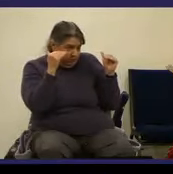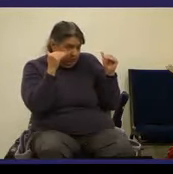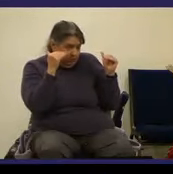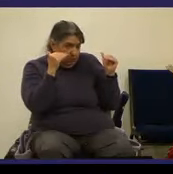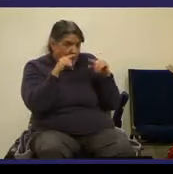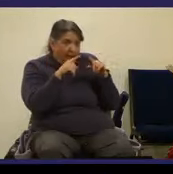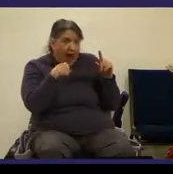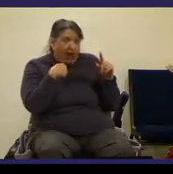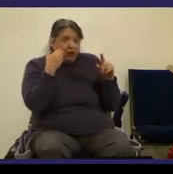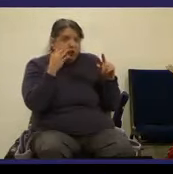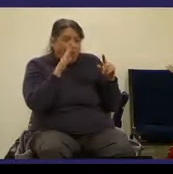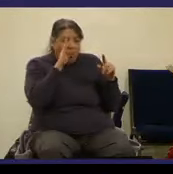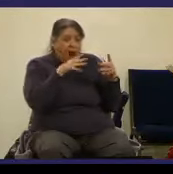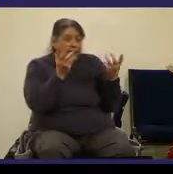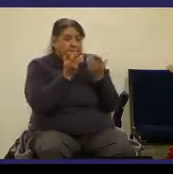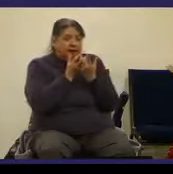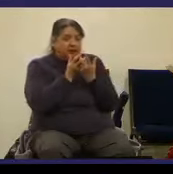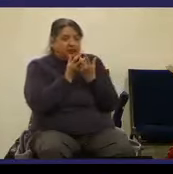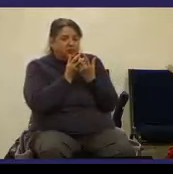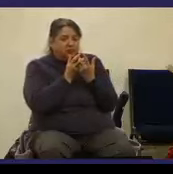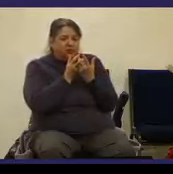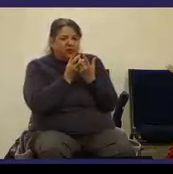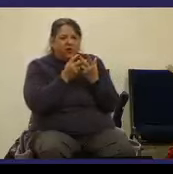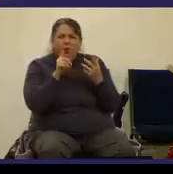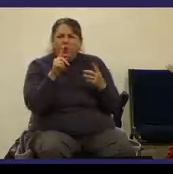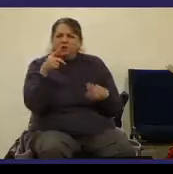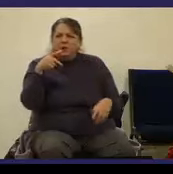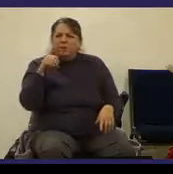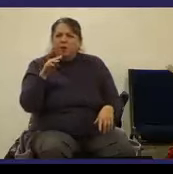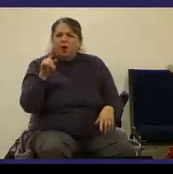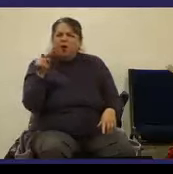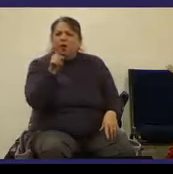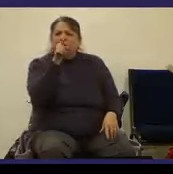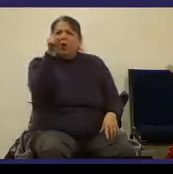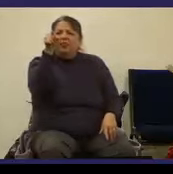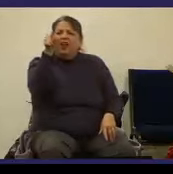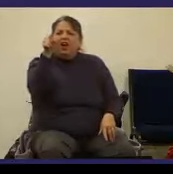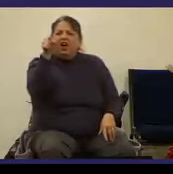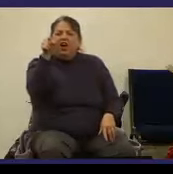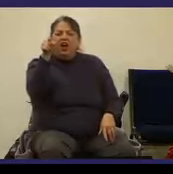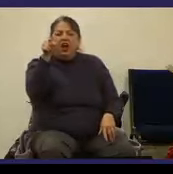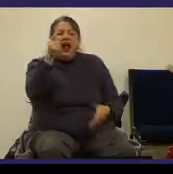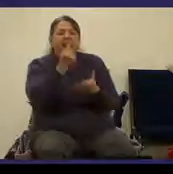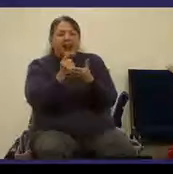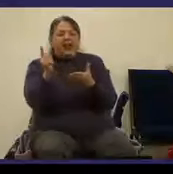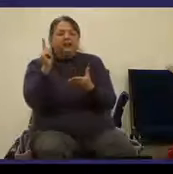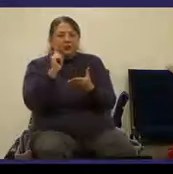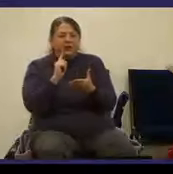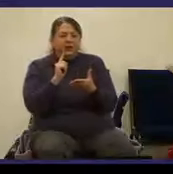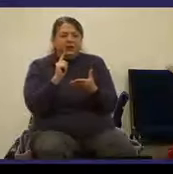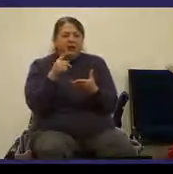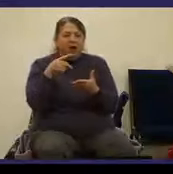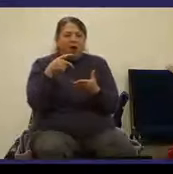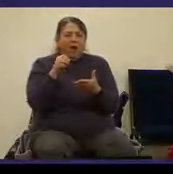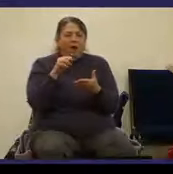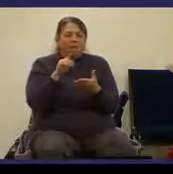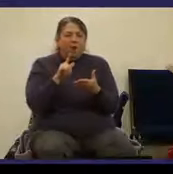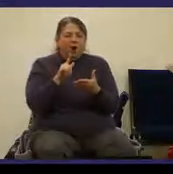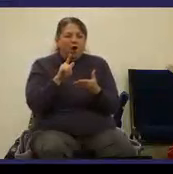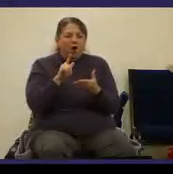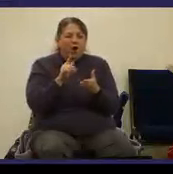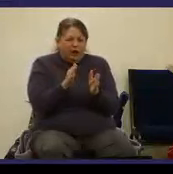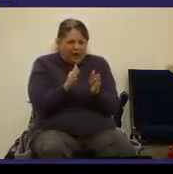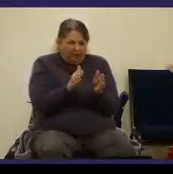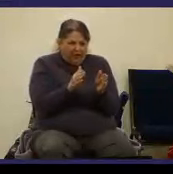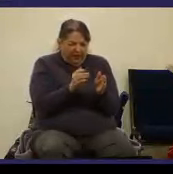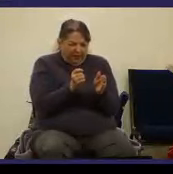what God was doing. And then last week, Paul, where's Paul? Is Paul here? Paul. And then last week, Paul, who doesn't preach, that's what he